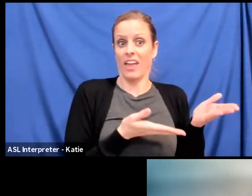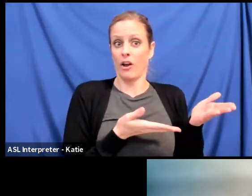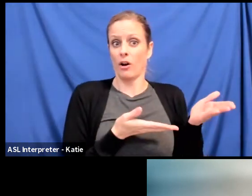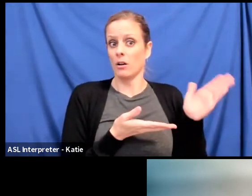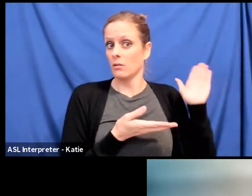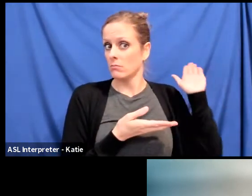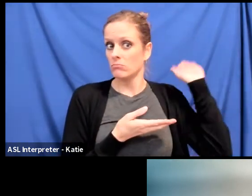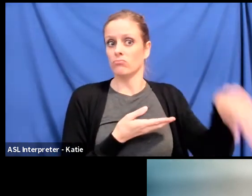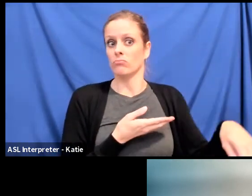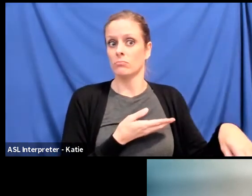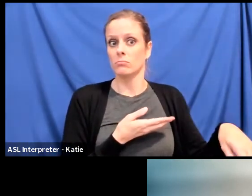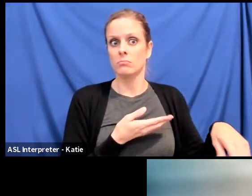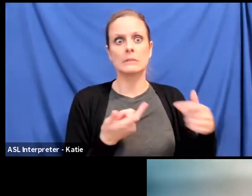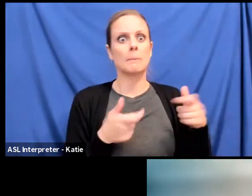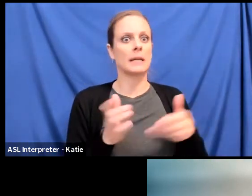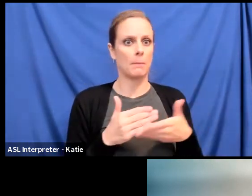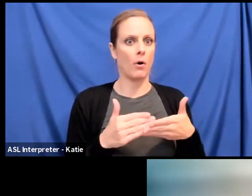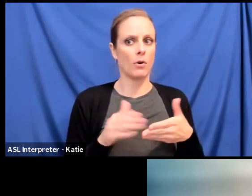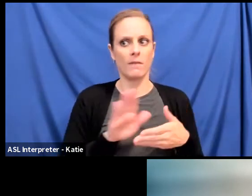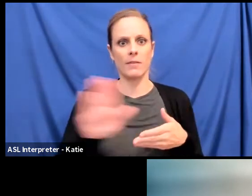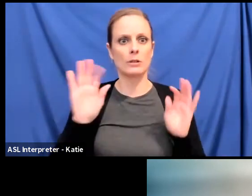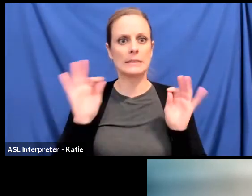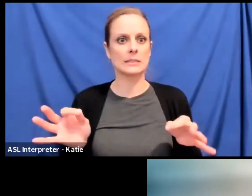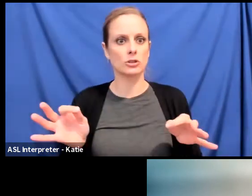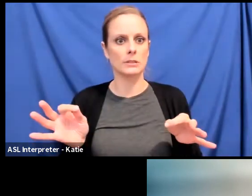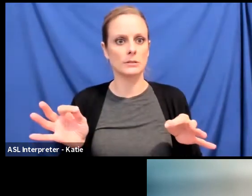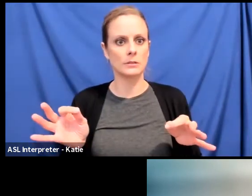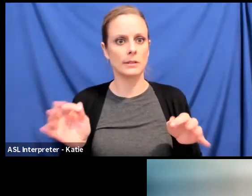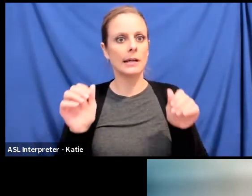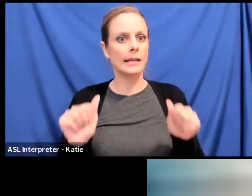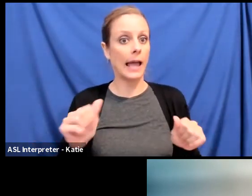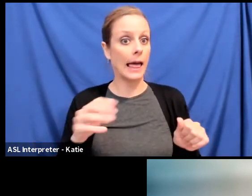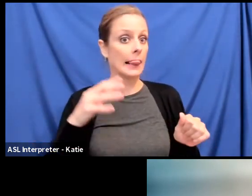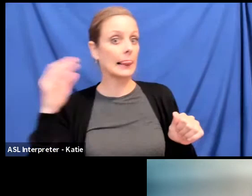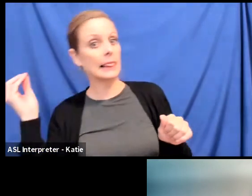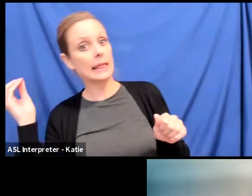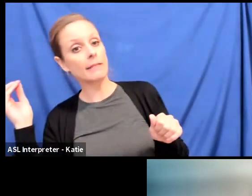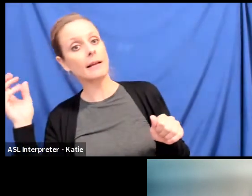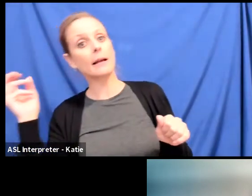part of people's decision, being able to have the